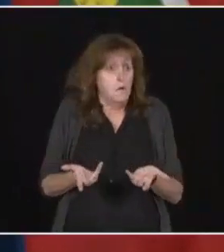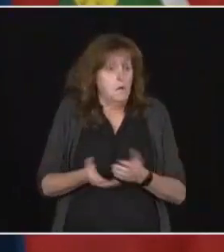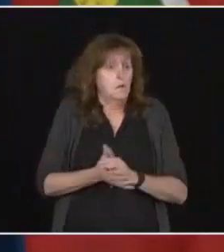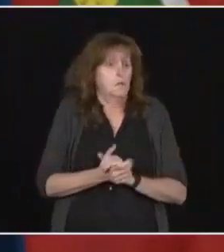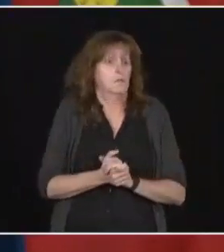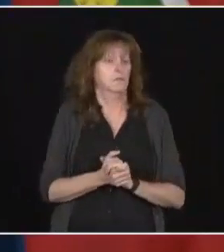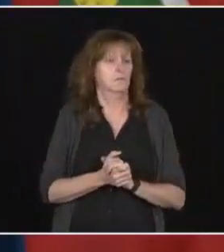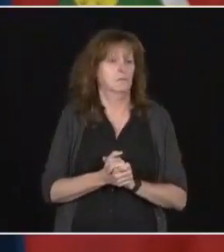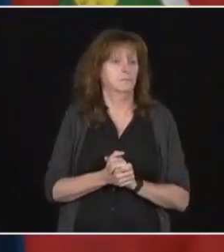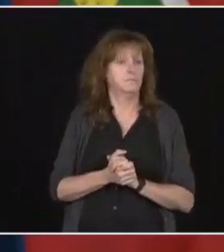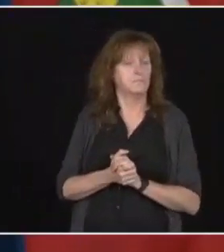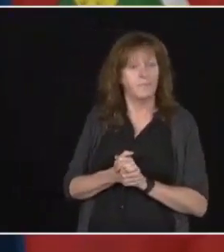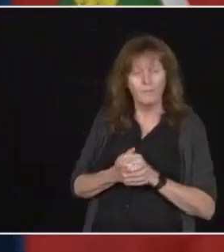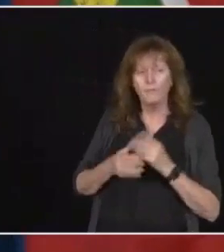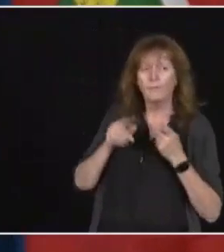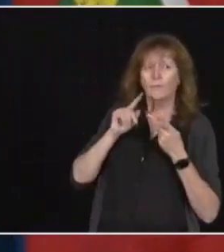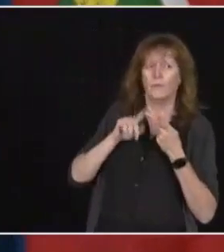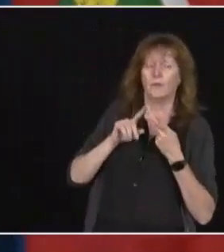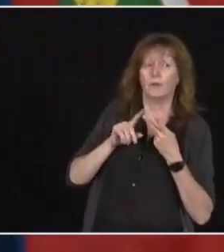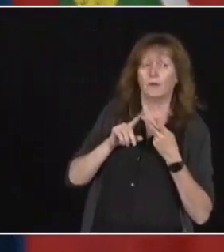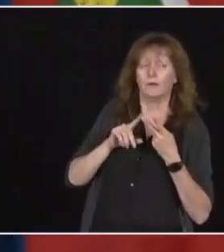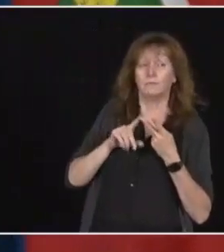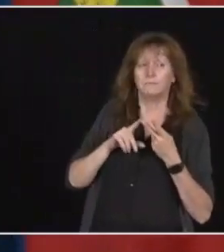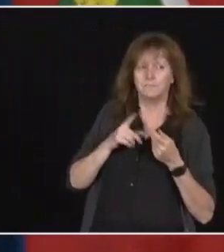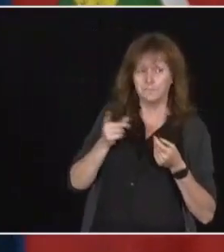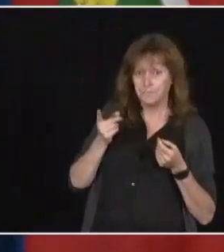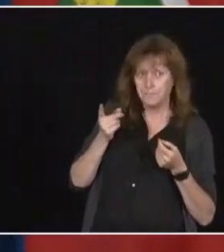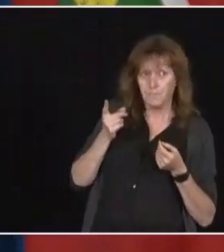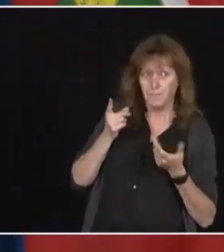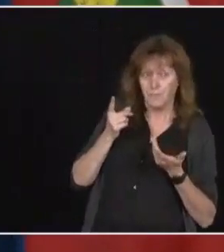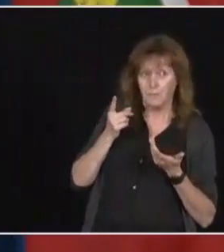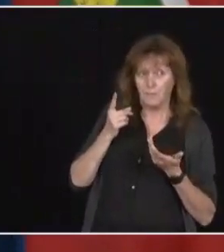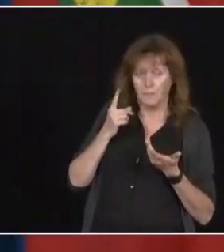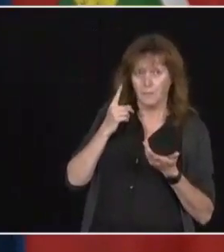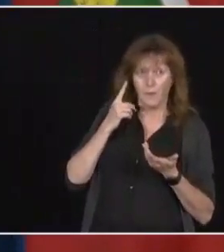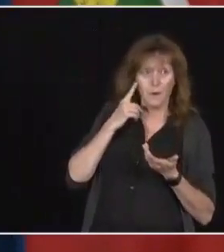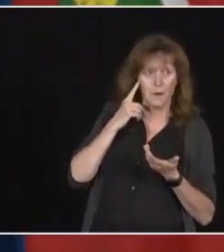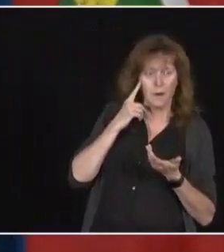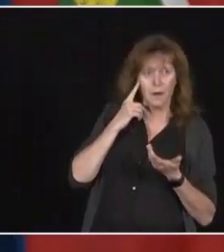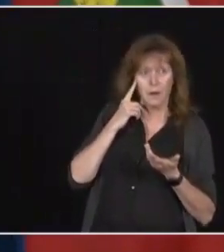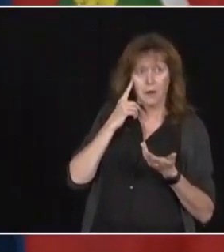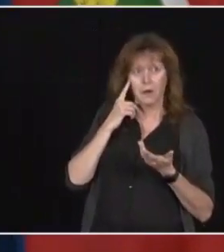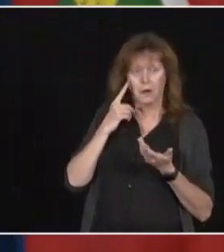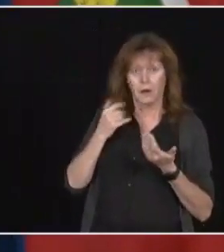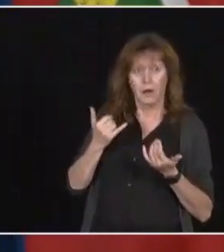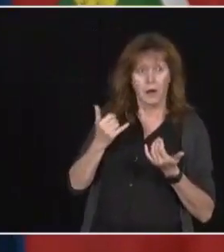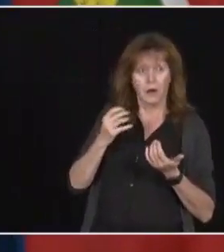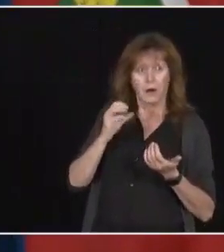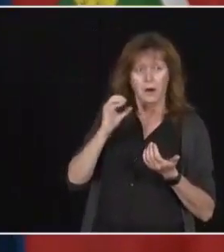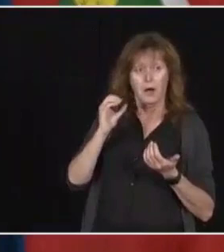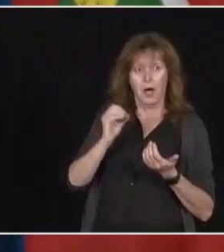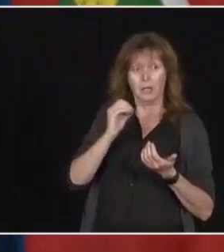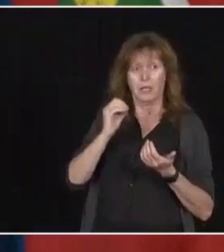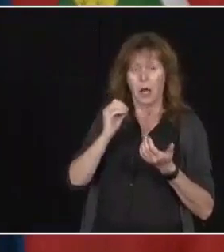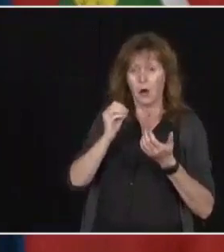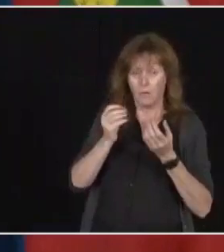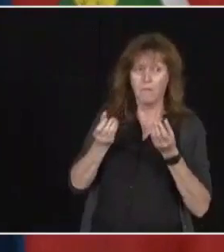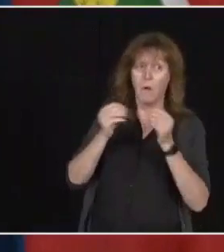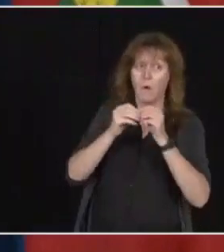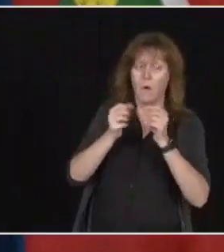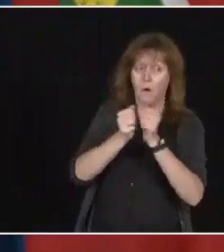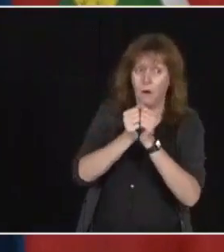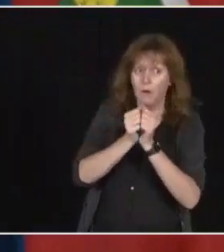Do you think with the province now able to conduct more tests that public officials such as yourself,